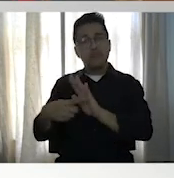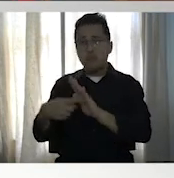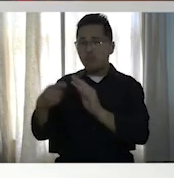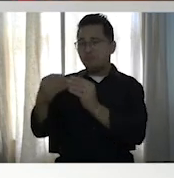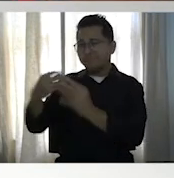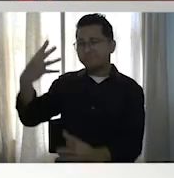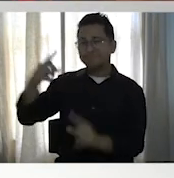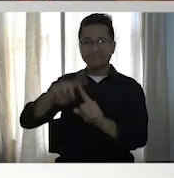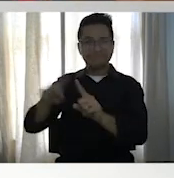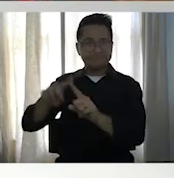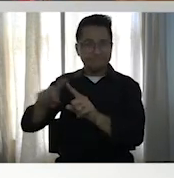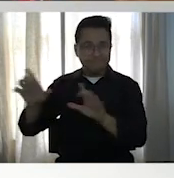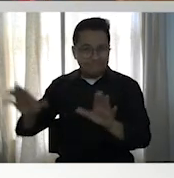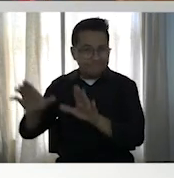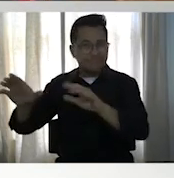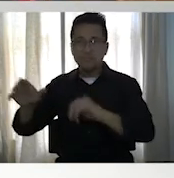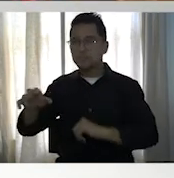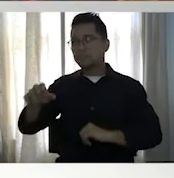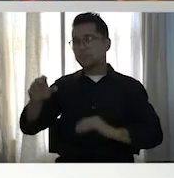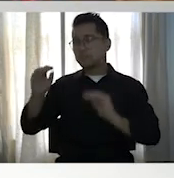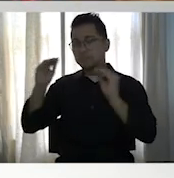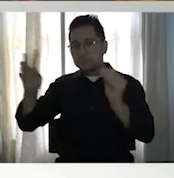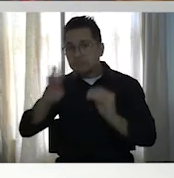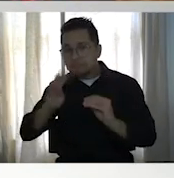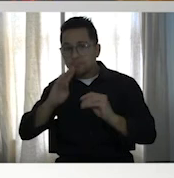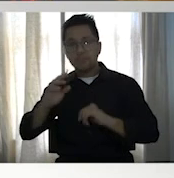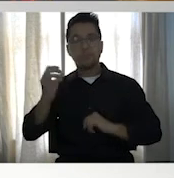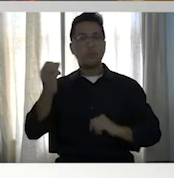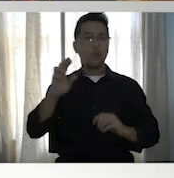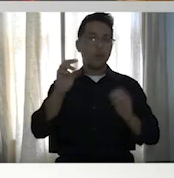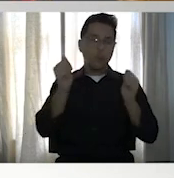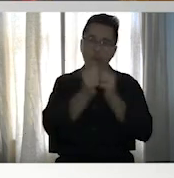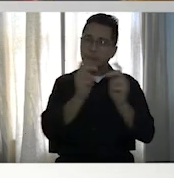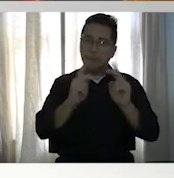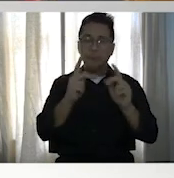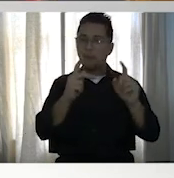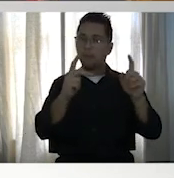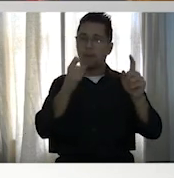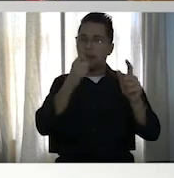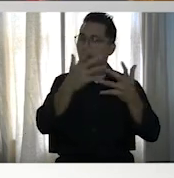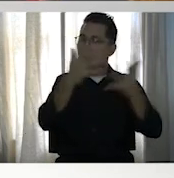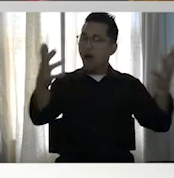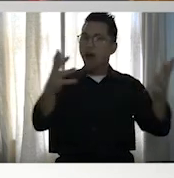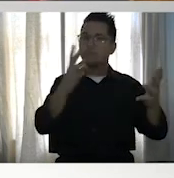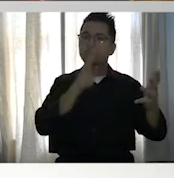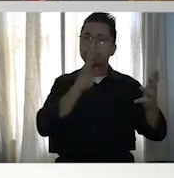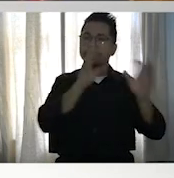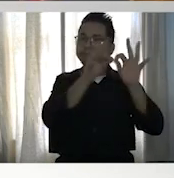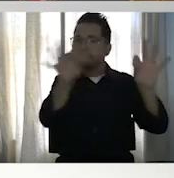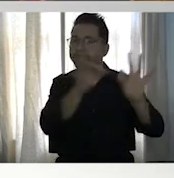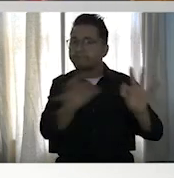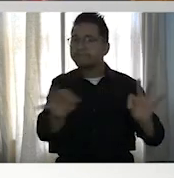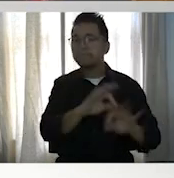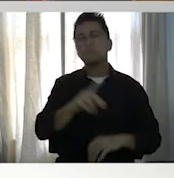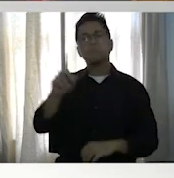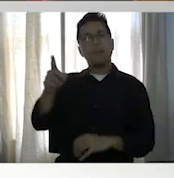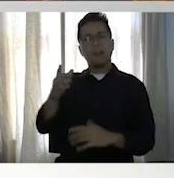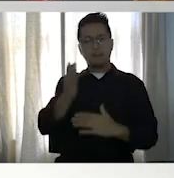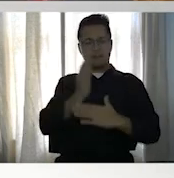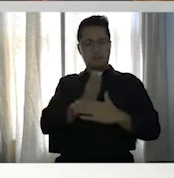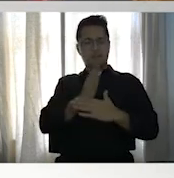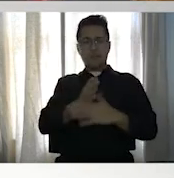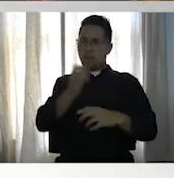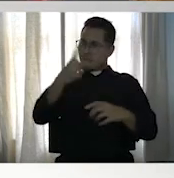with, whether silently or with individuals that don't have so much language. But then in the middle, okay, you